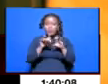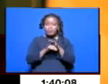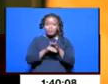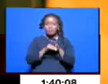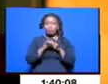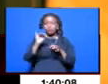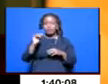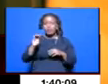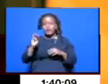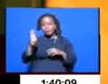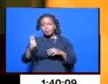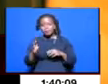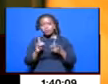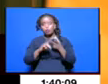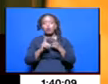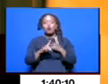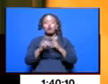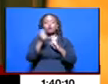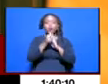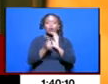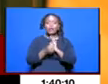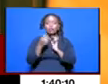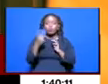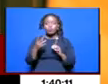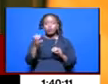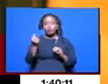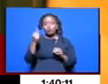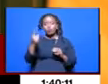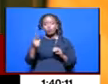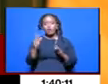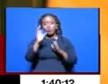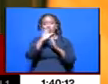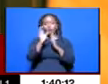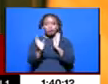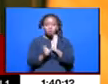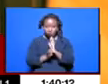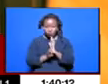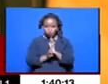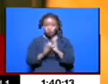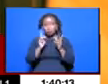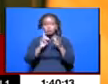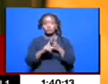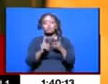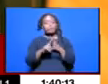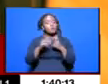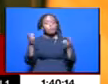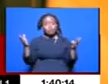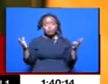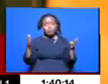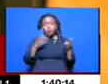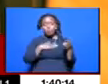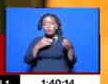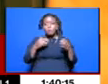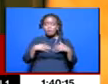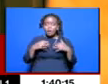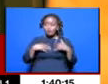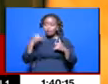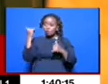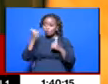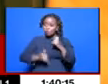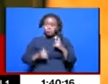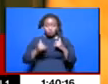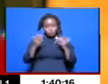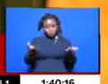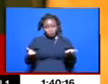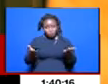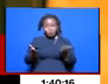of the Article 251 of the Constitution, and I come to this conclusion that if,